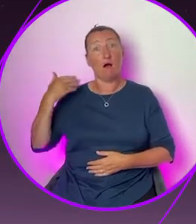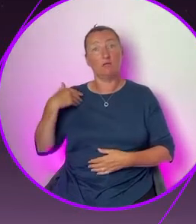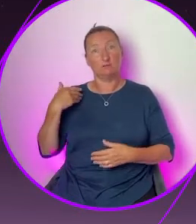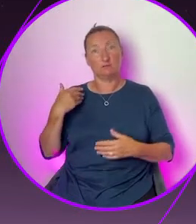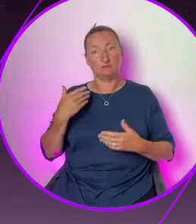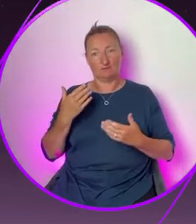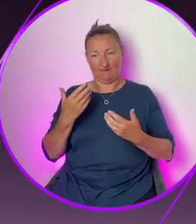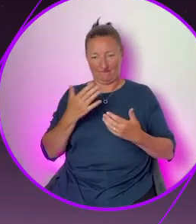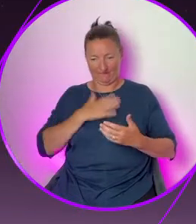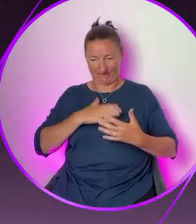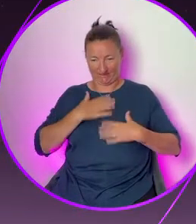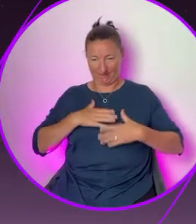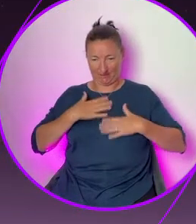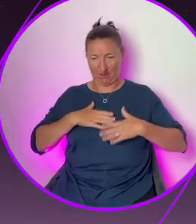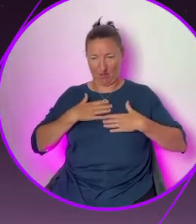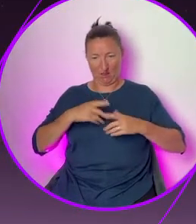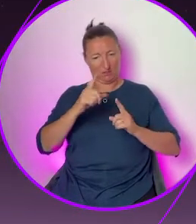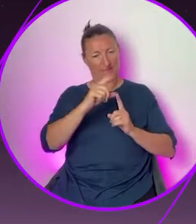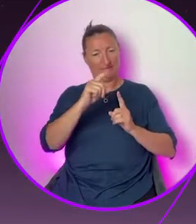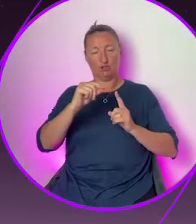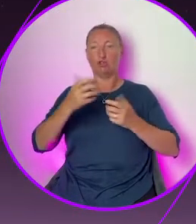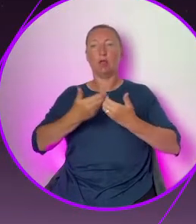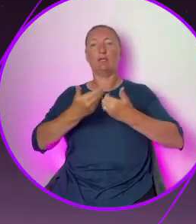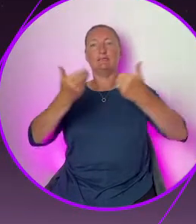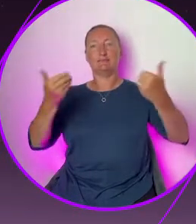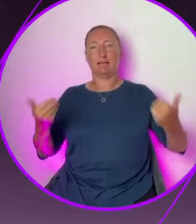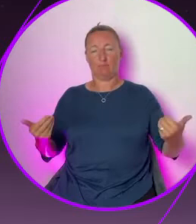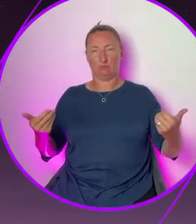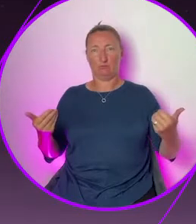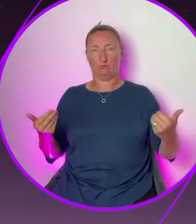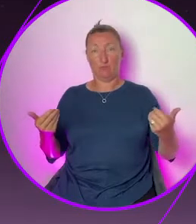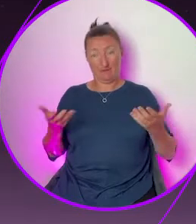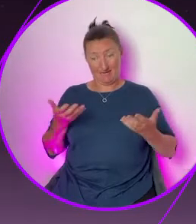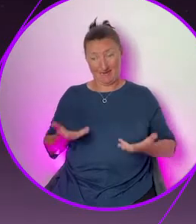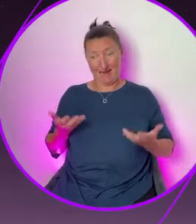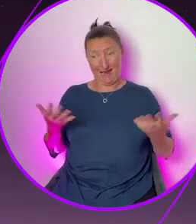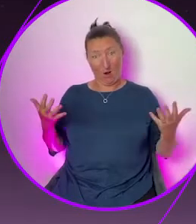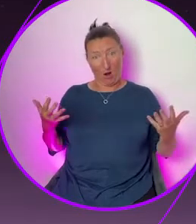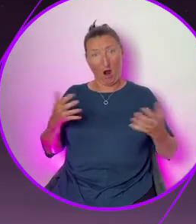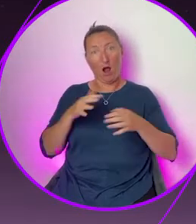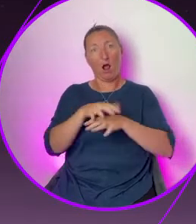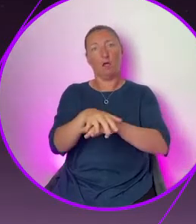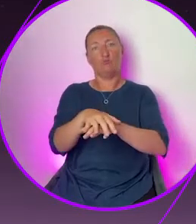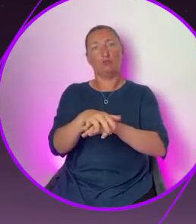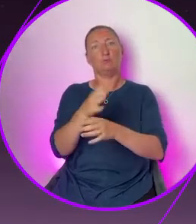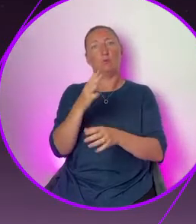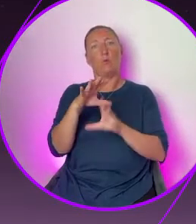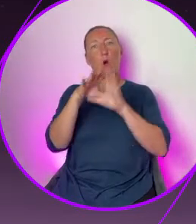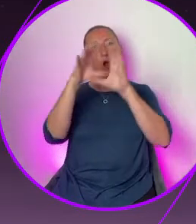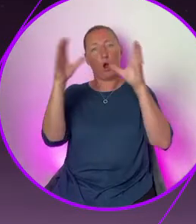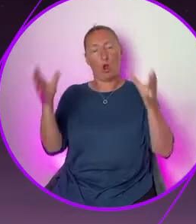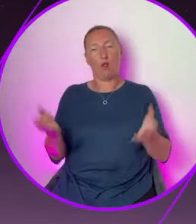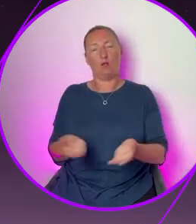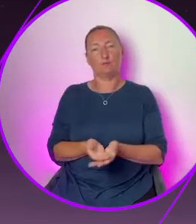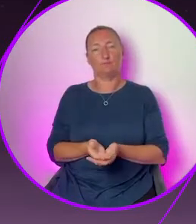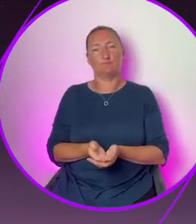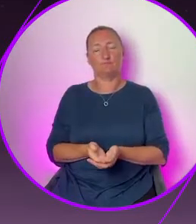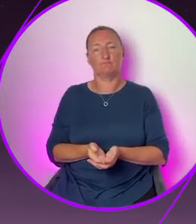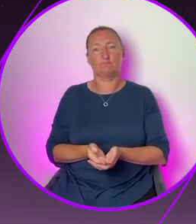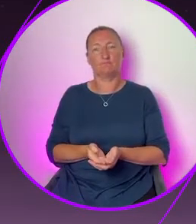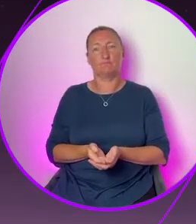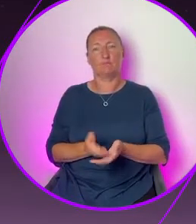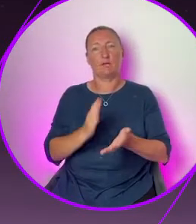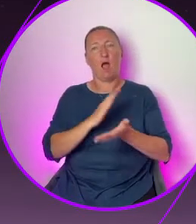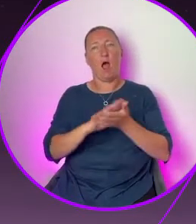digital, and so you need to kind of operate from a presumption that you live in a hybridized reality, and